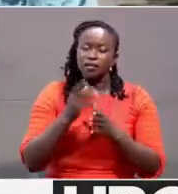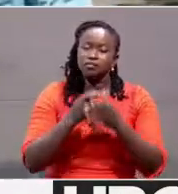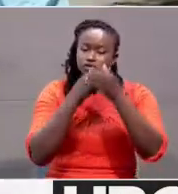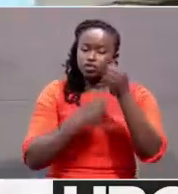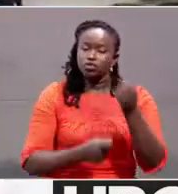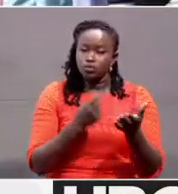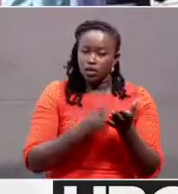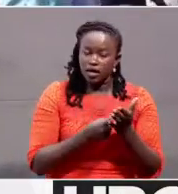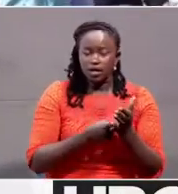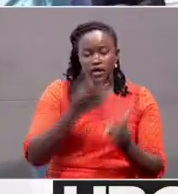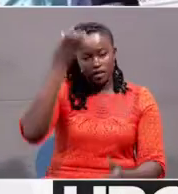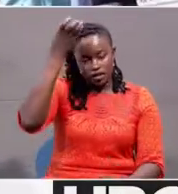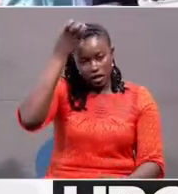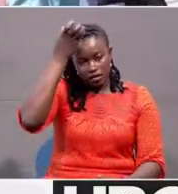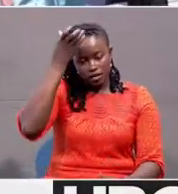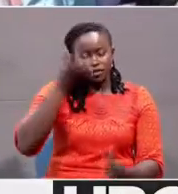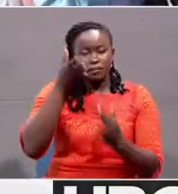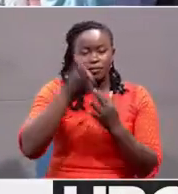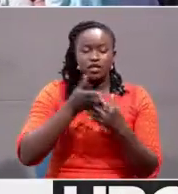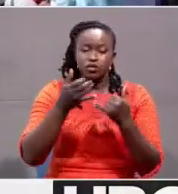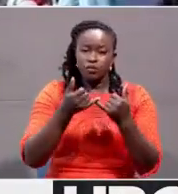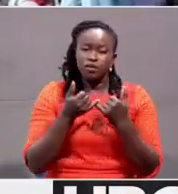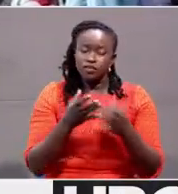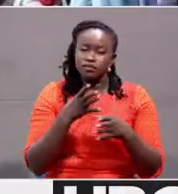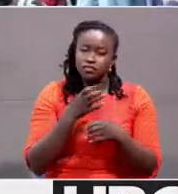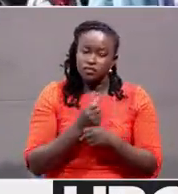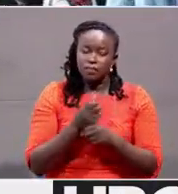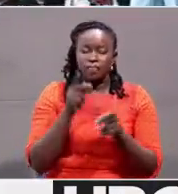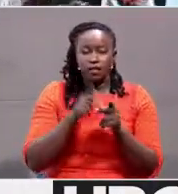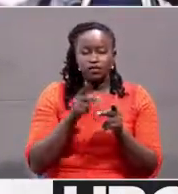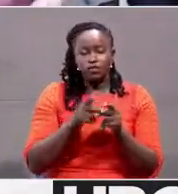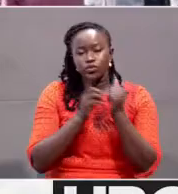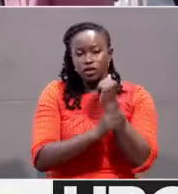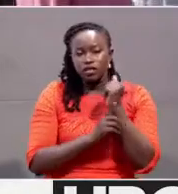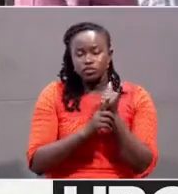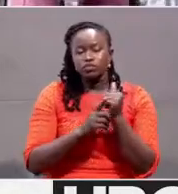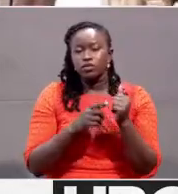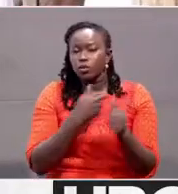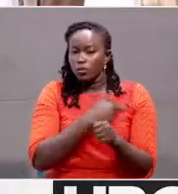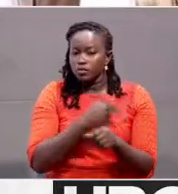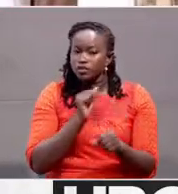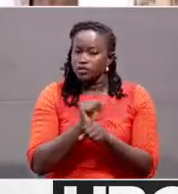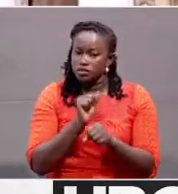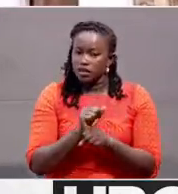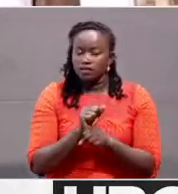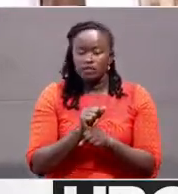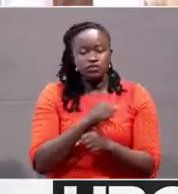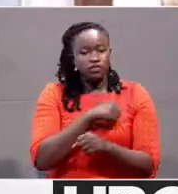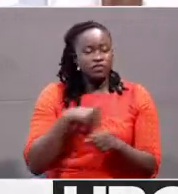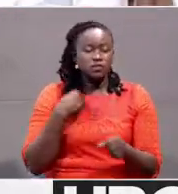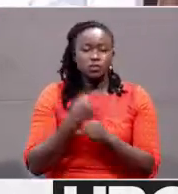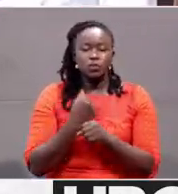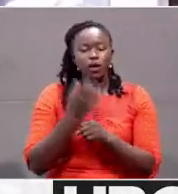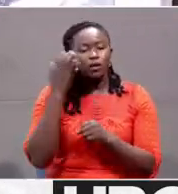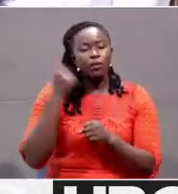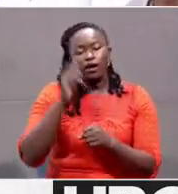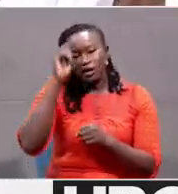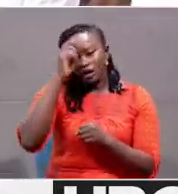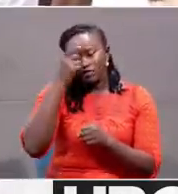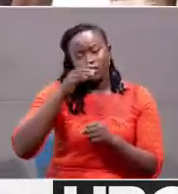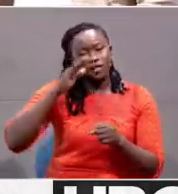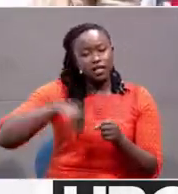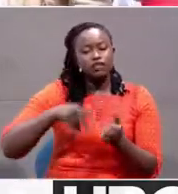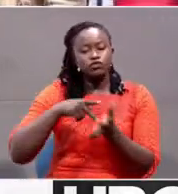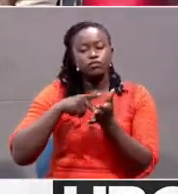Uganda Nurses and Midwives Association. Chisoro district health workers laid down their tolls following delays by government